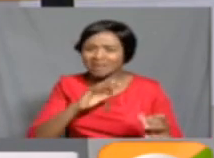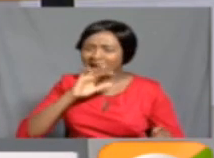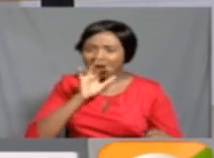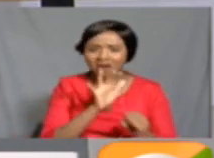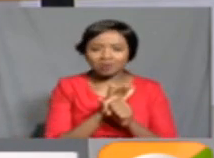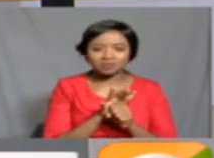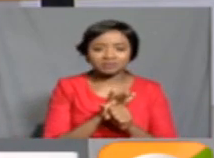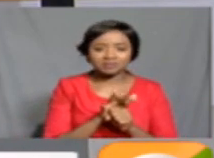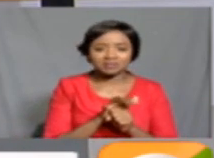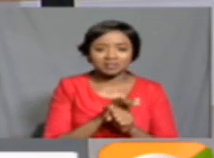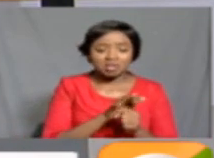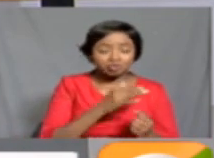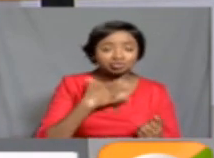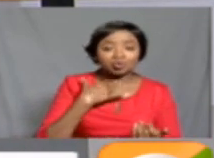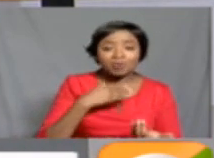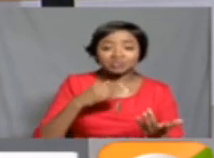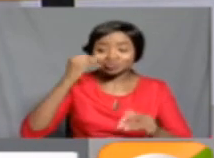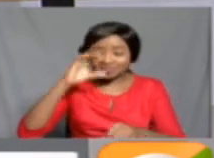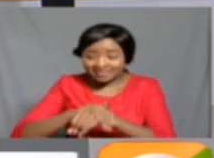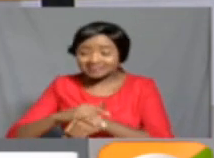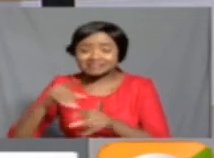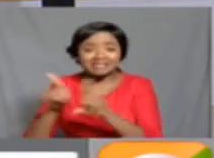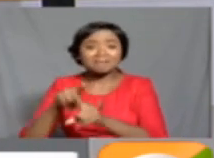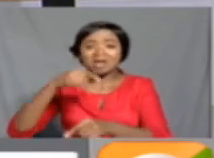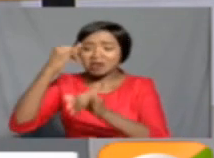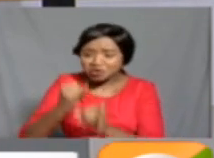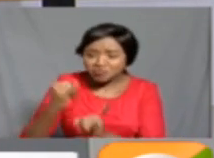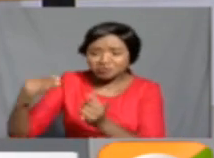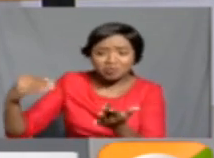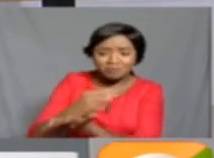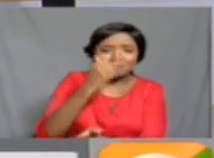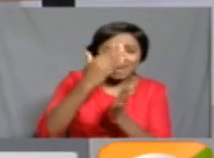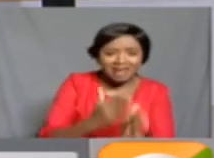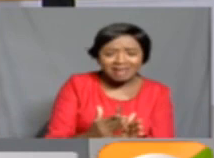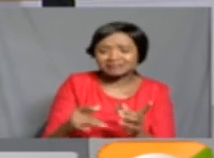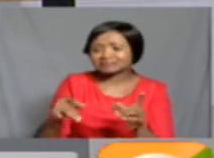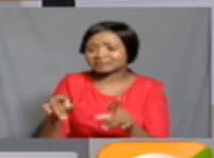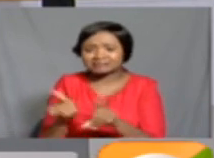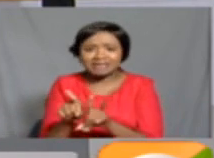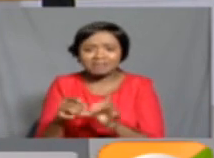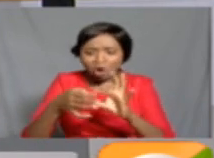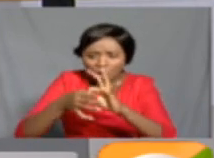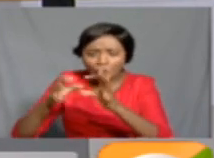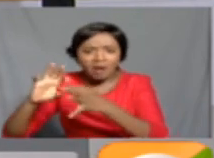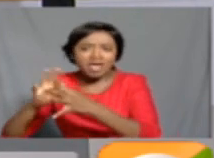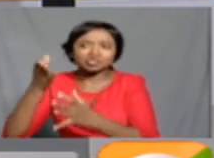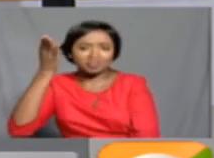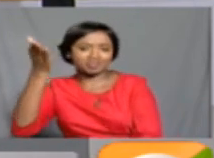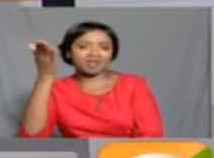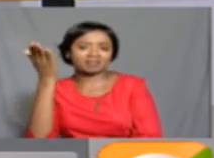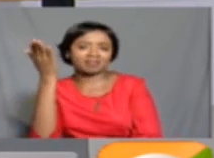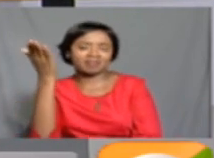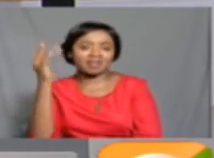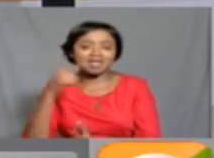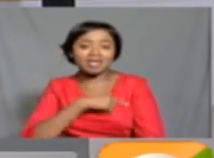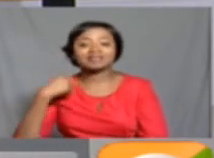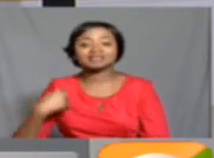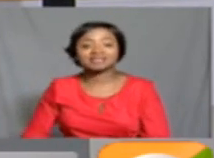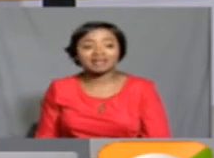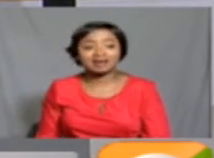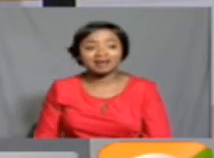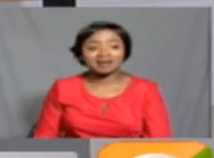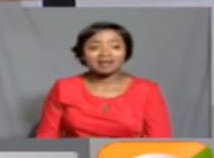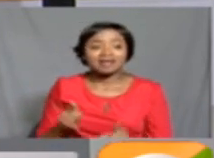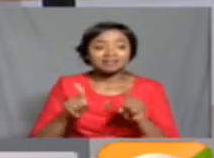expo to find new buyers and linkages in the Chinese market, including this one that is taking